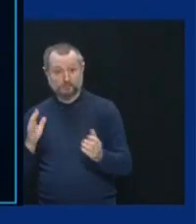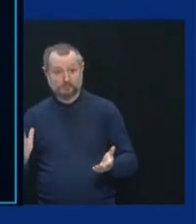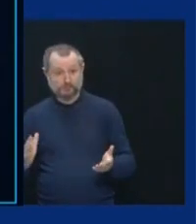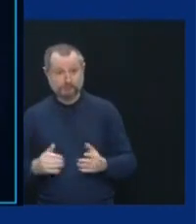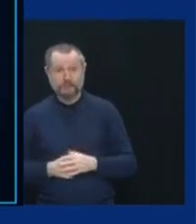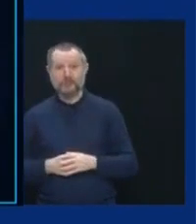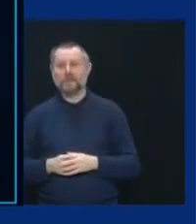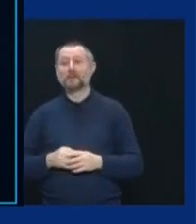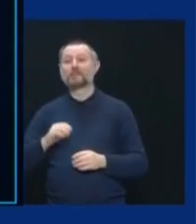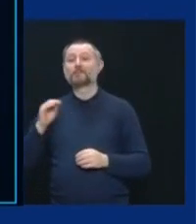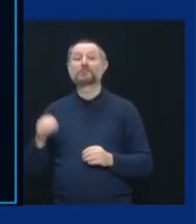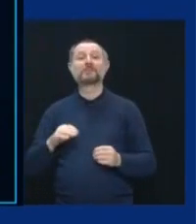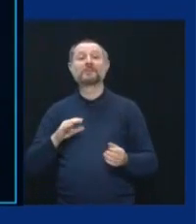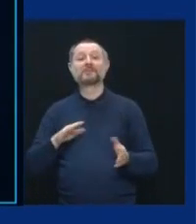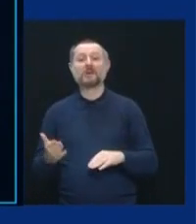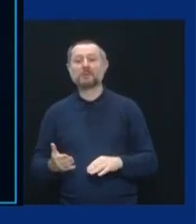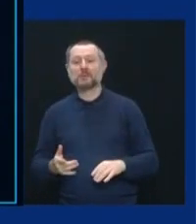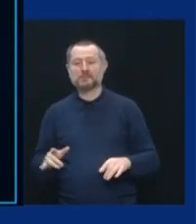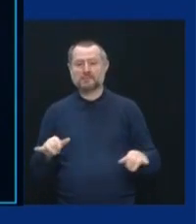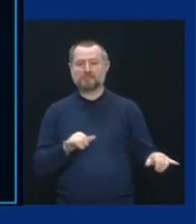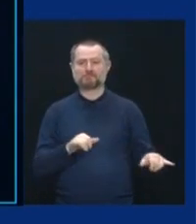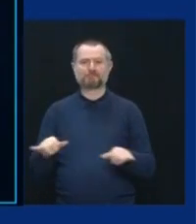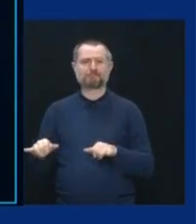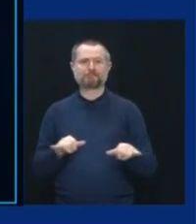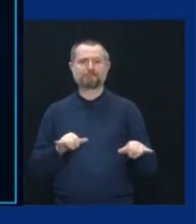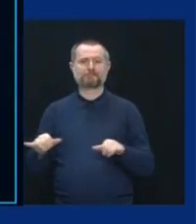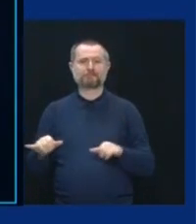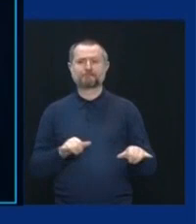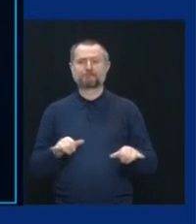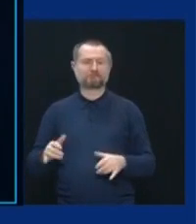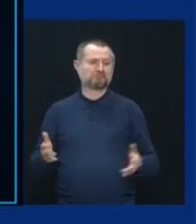the rate of death is the same.